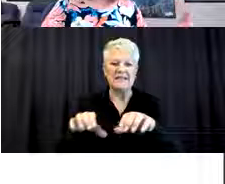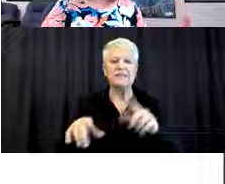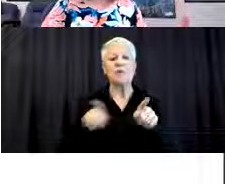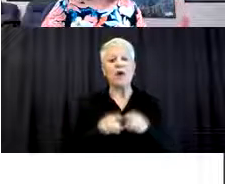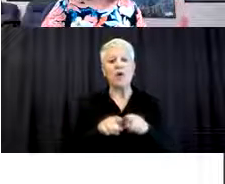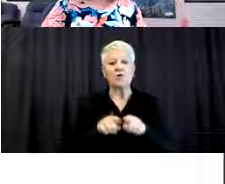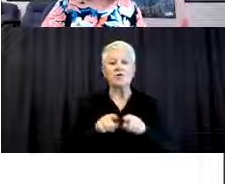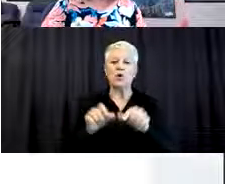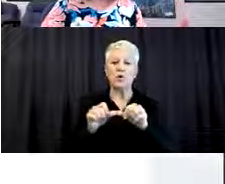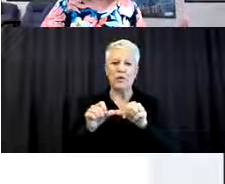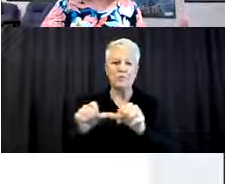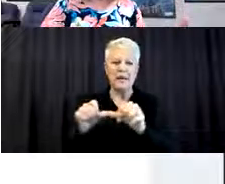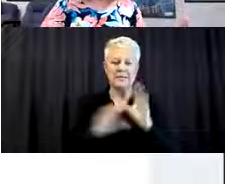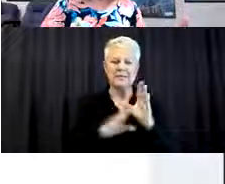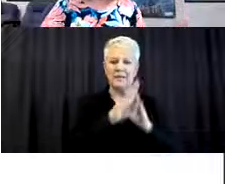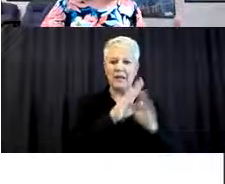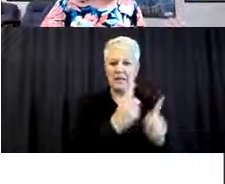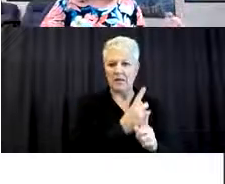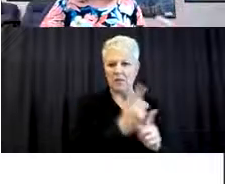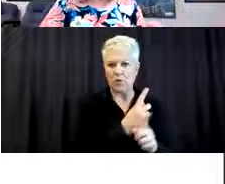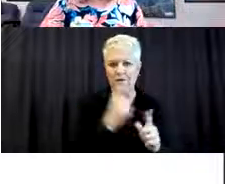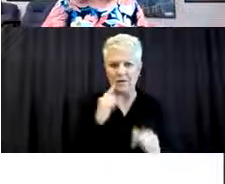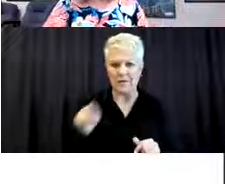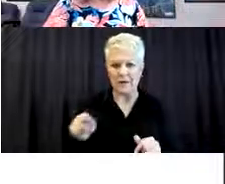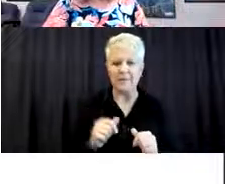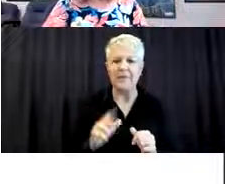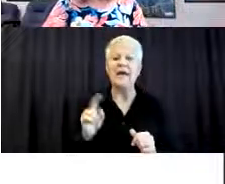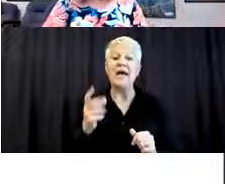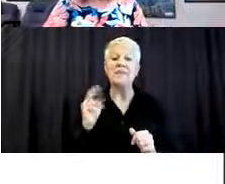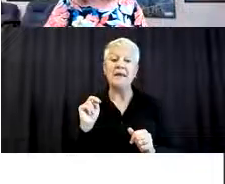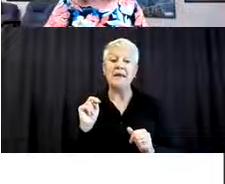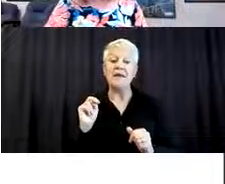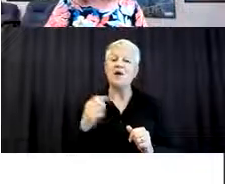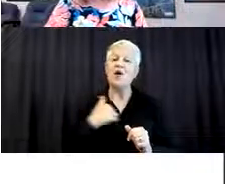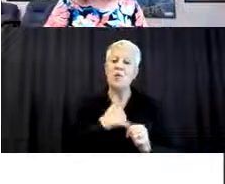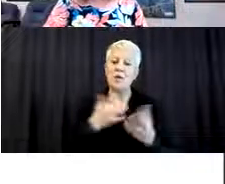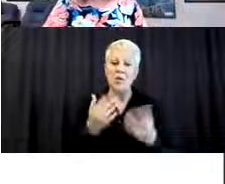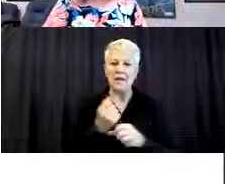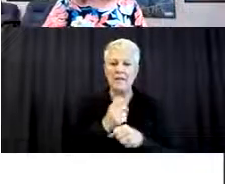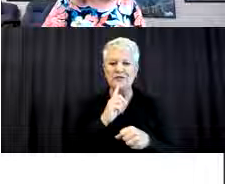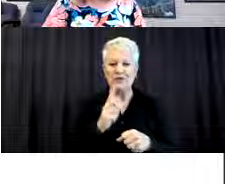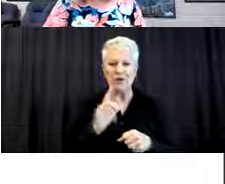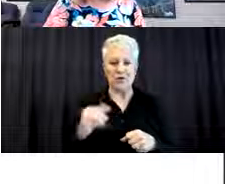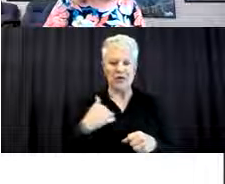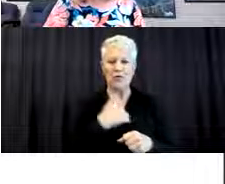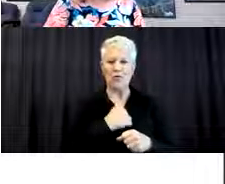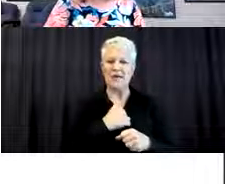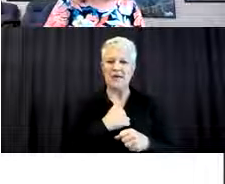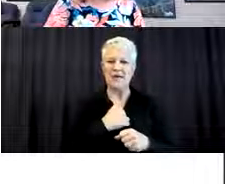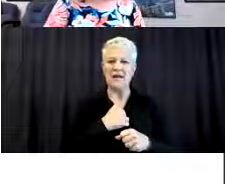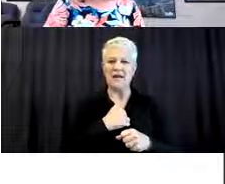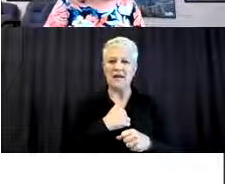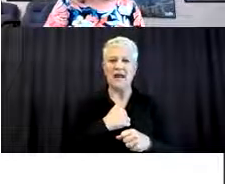also remain developmentally appropriate. And then we kind of want to be sure that we refrain